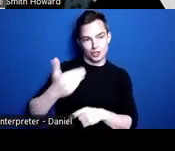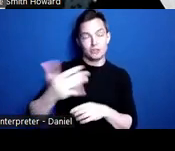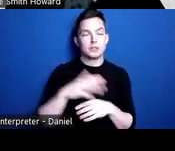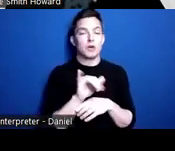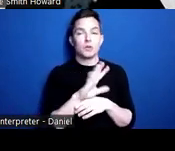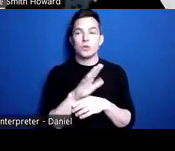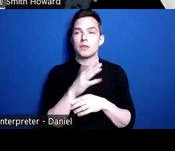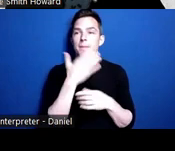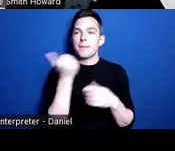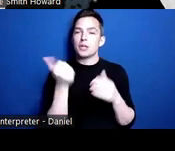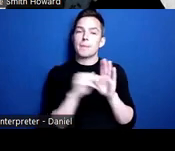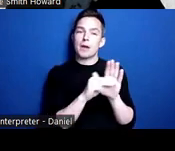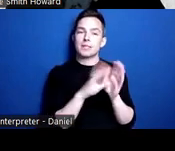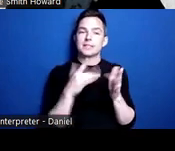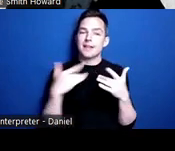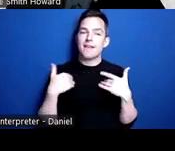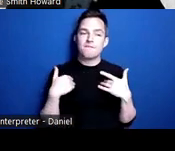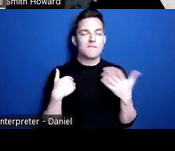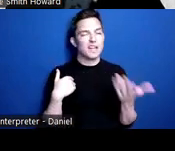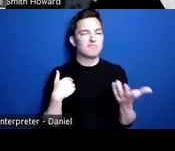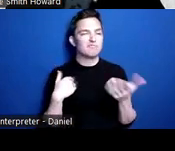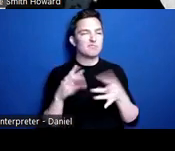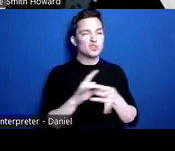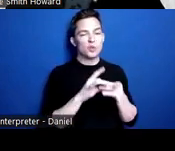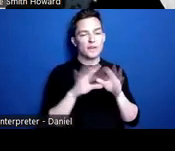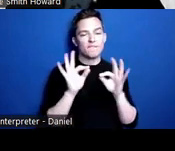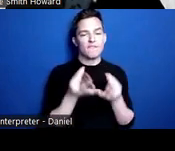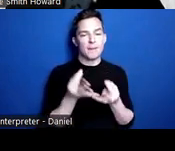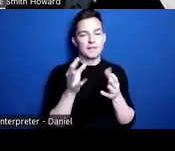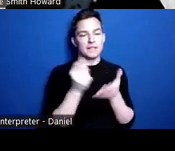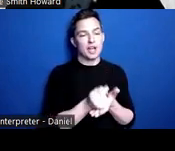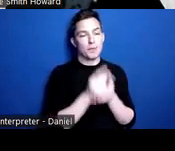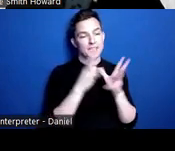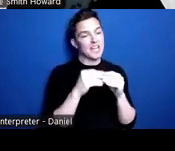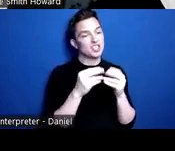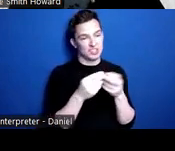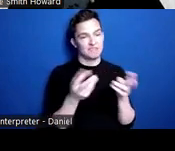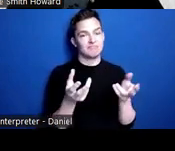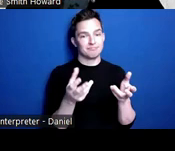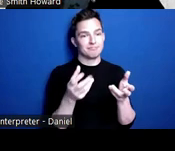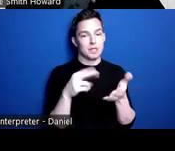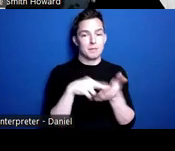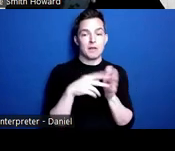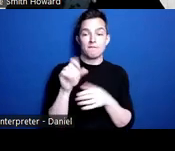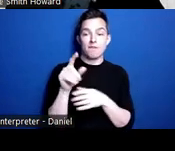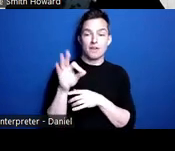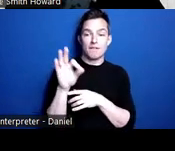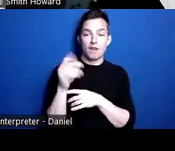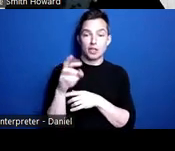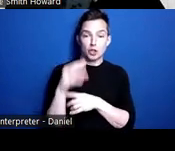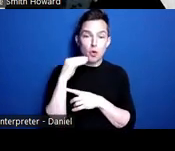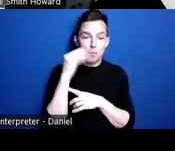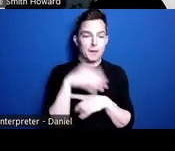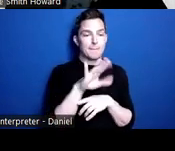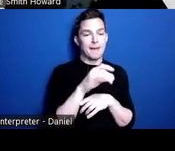models have joint family therapy sessions, so that the foster home or the biological